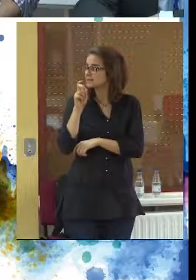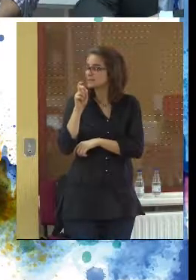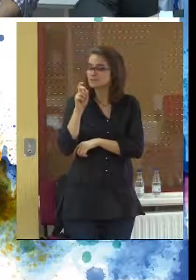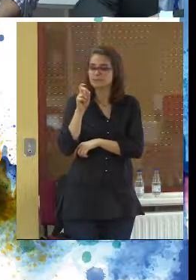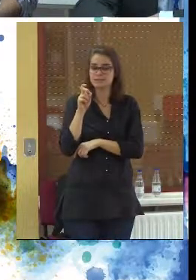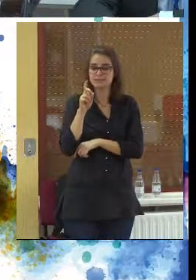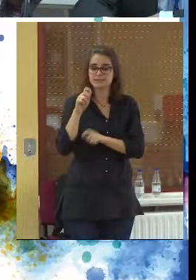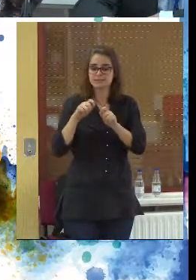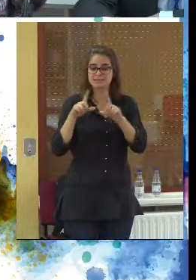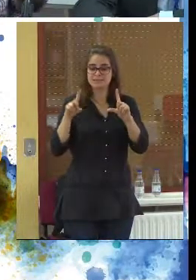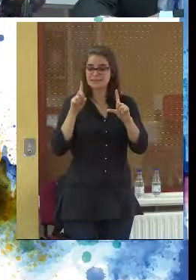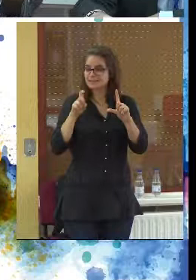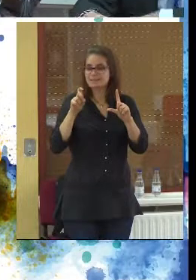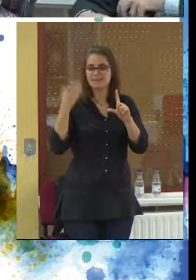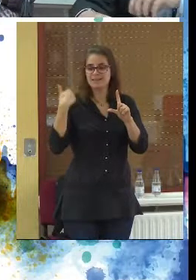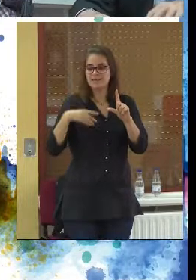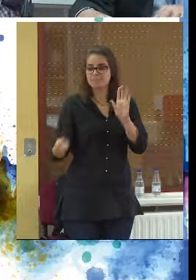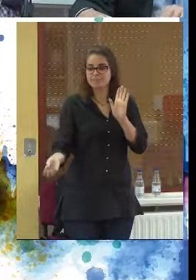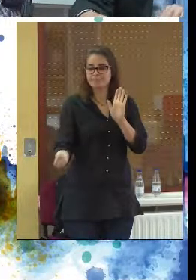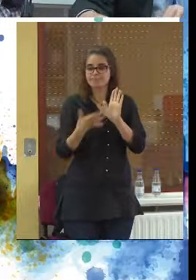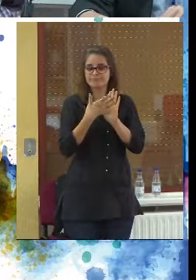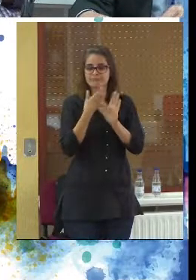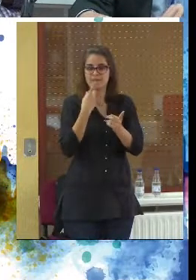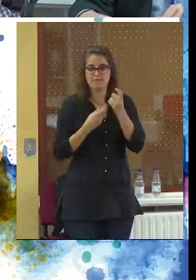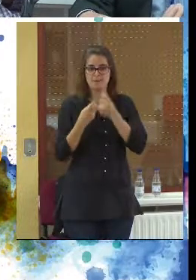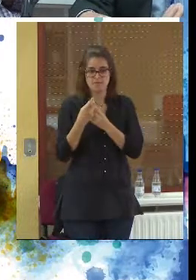and upload that information.